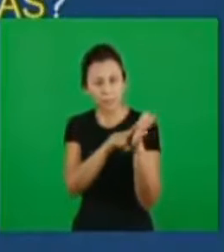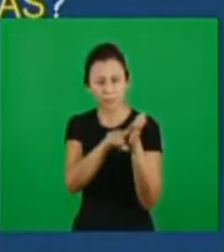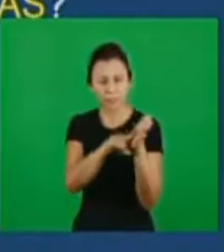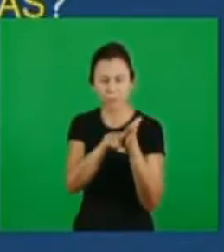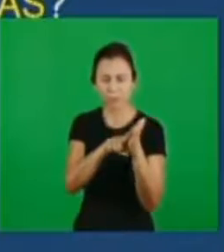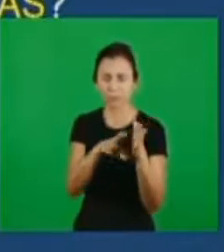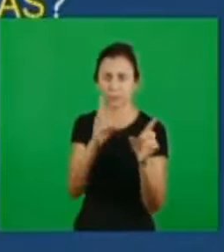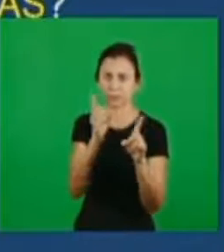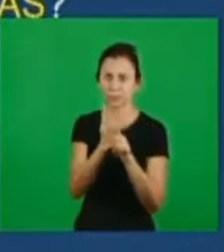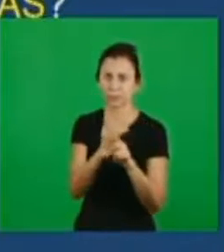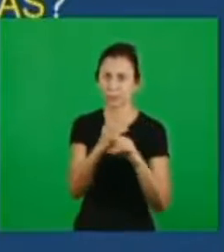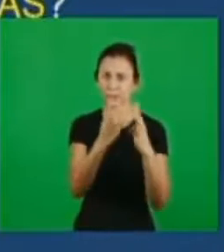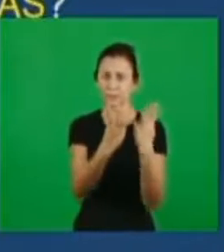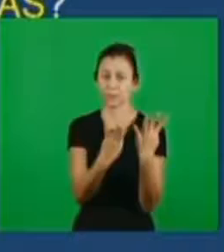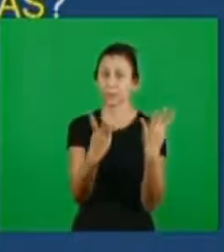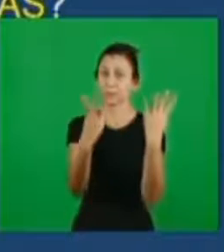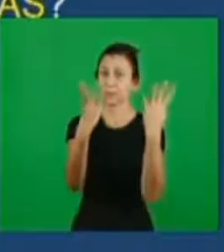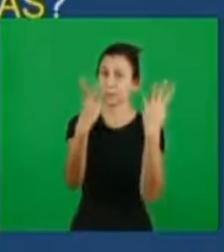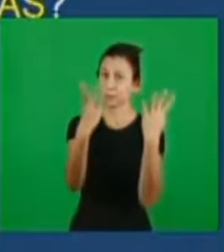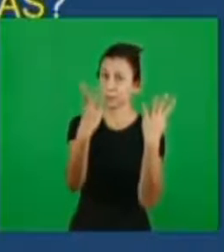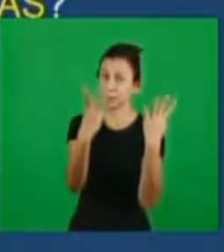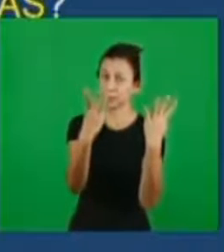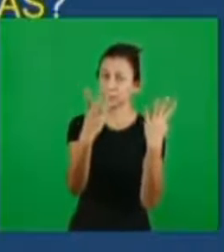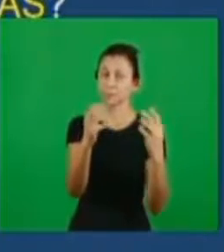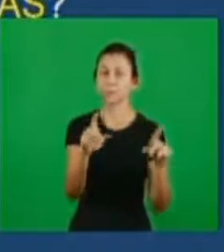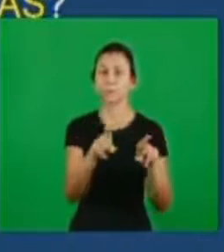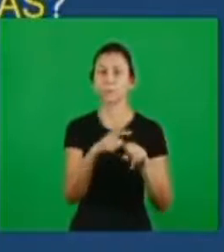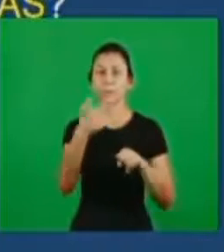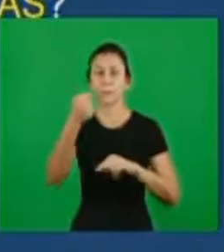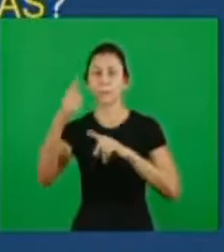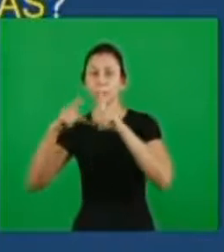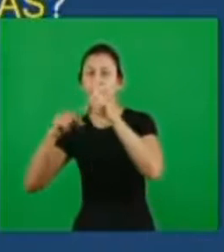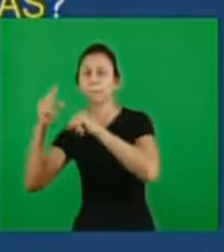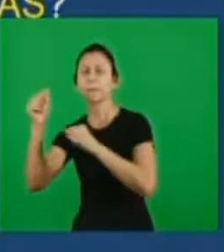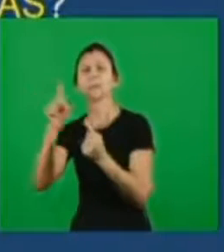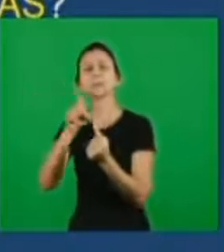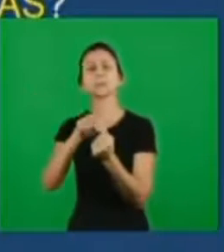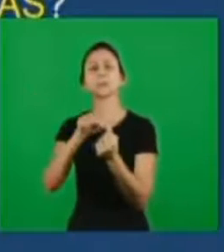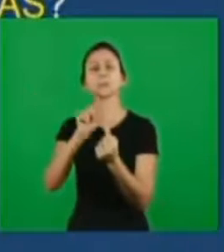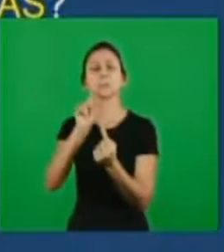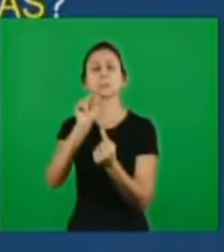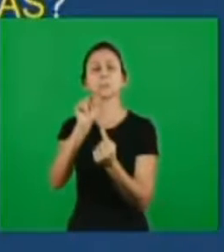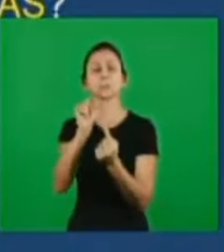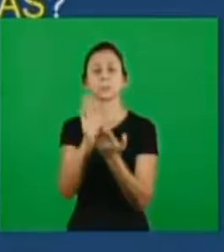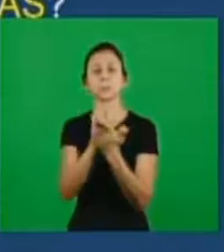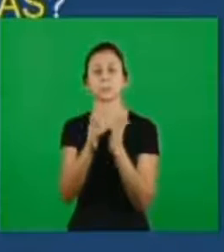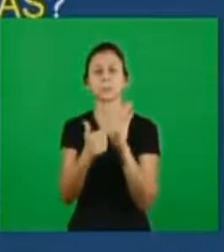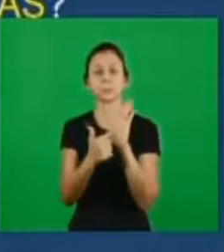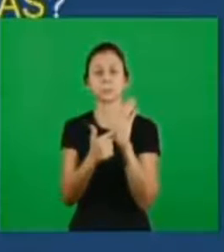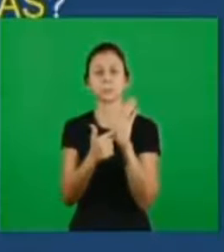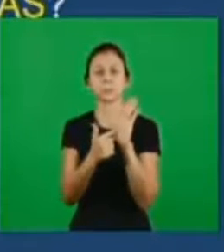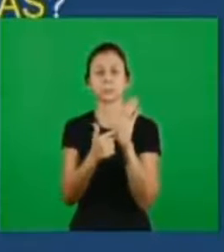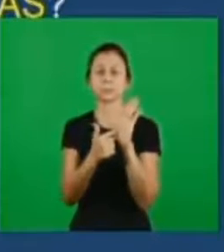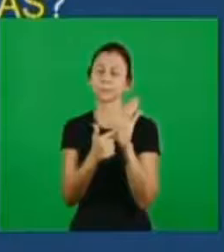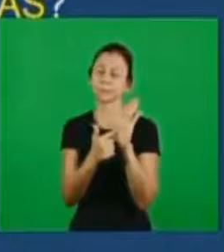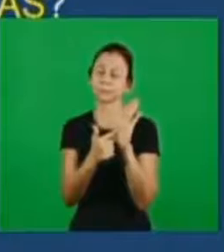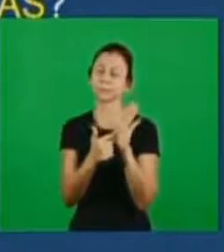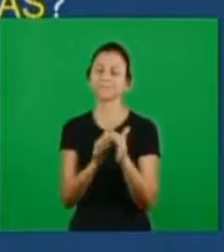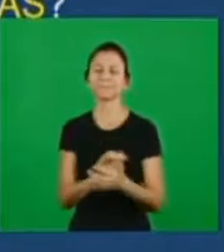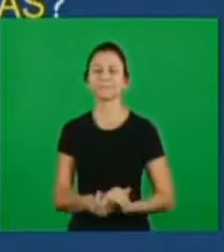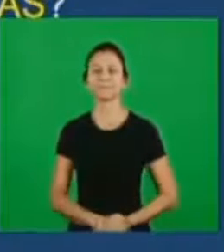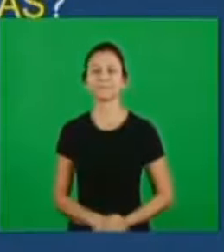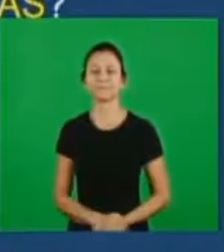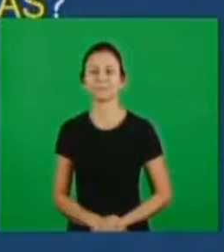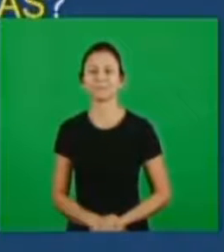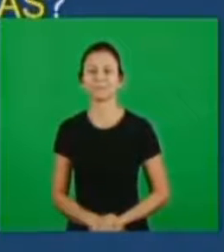This verses, that what does it mean, the seven lampstands? And what does it refer, the seven stars?